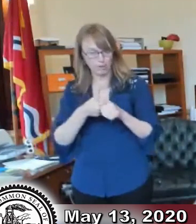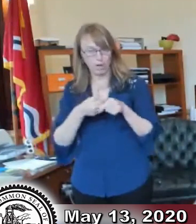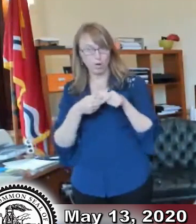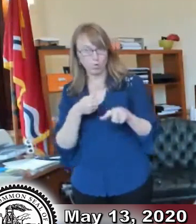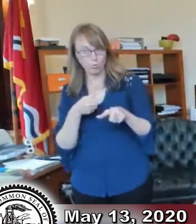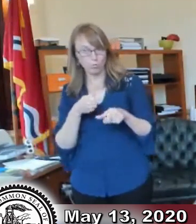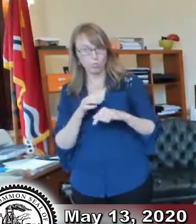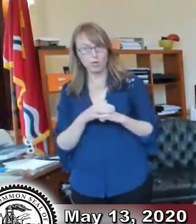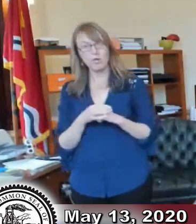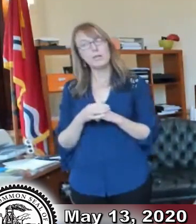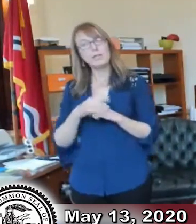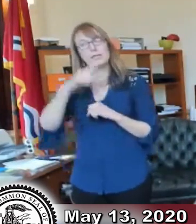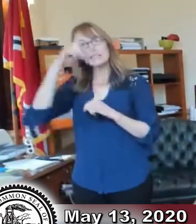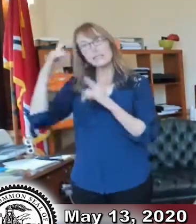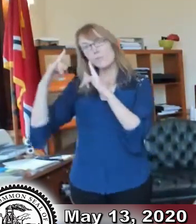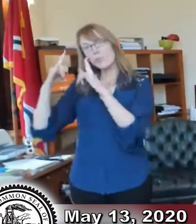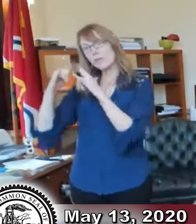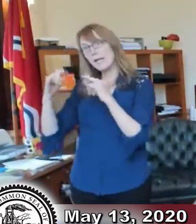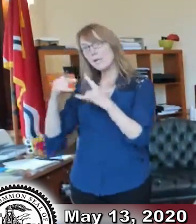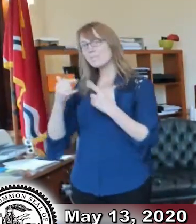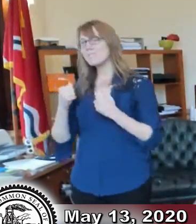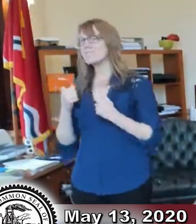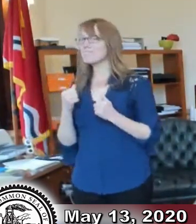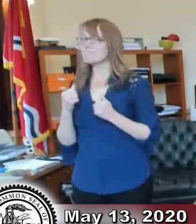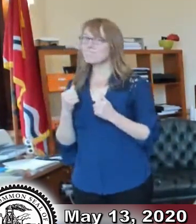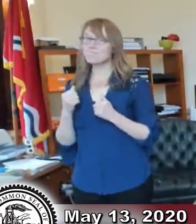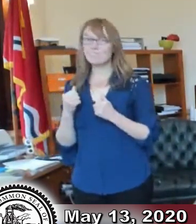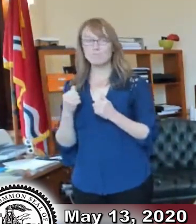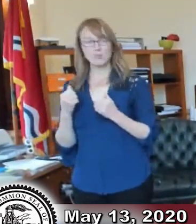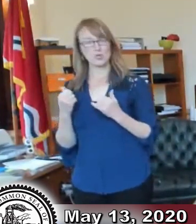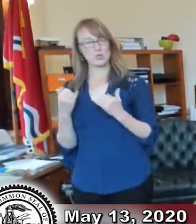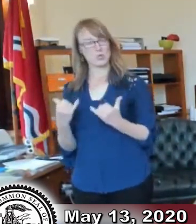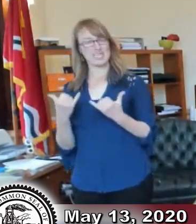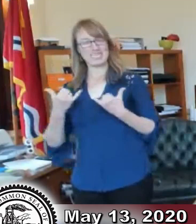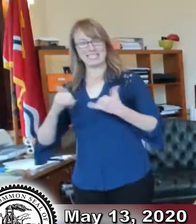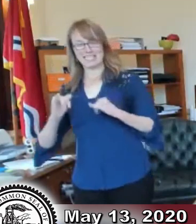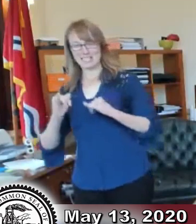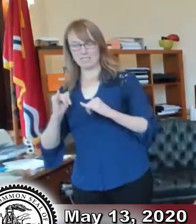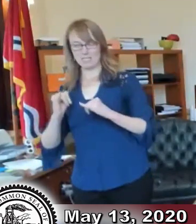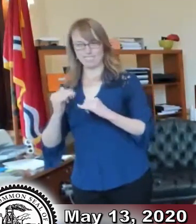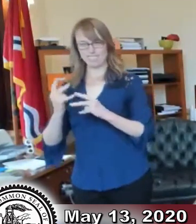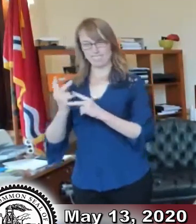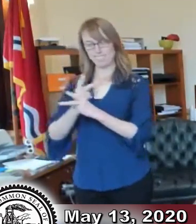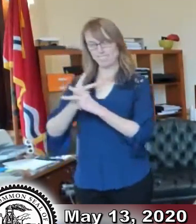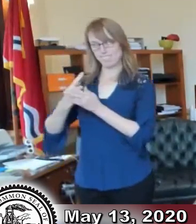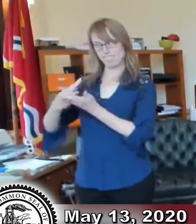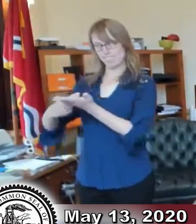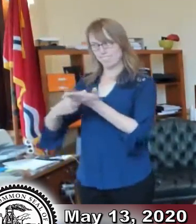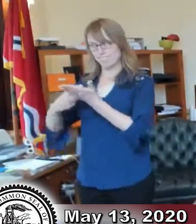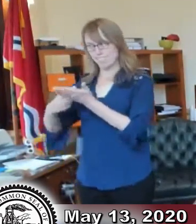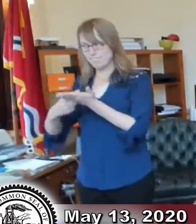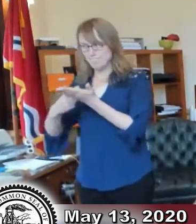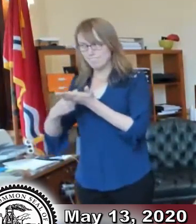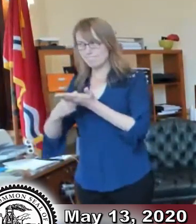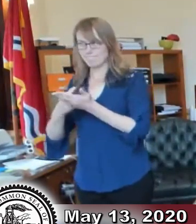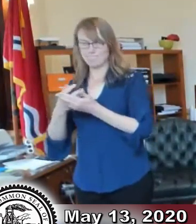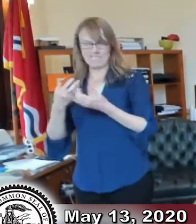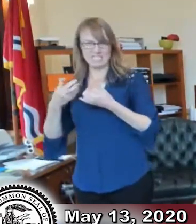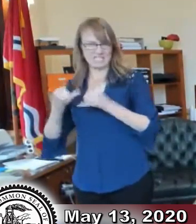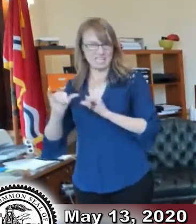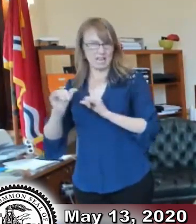is something that we're working on right now with various people in that business, as well